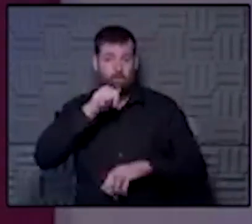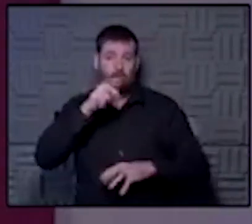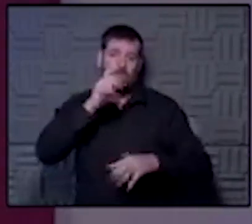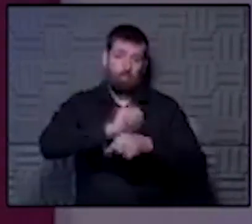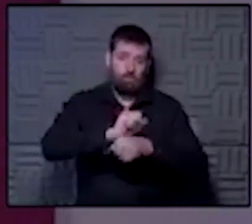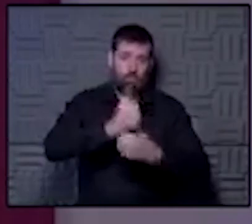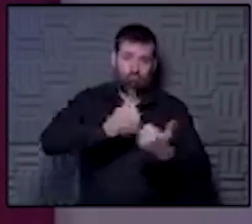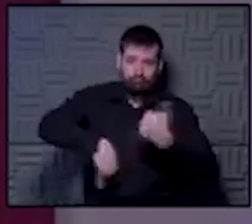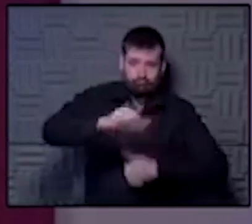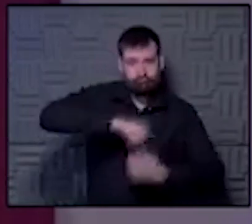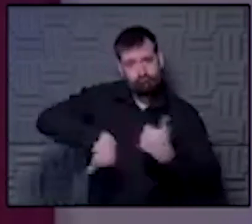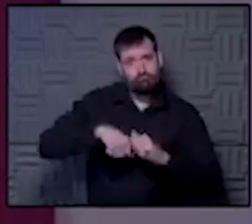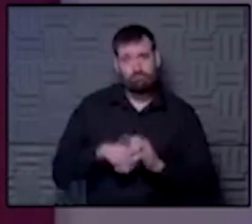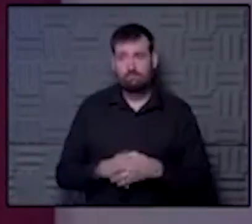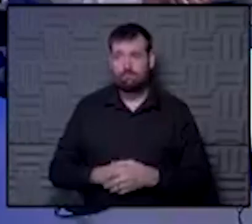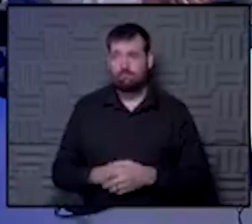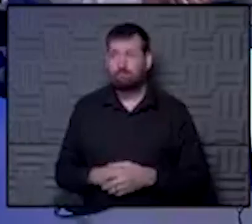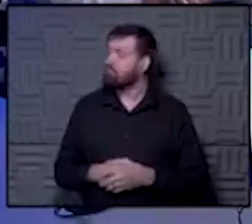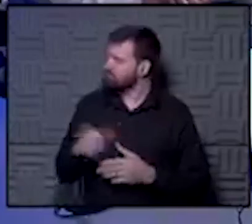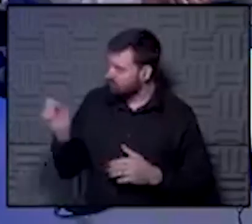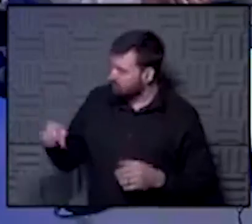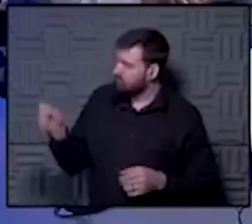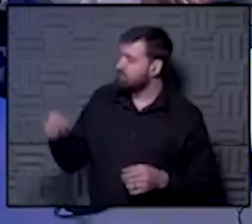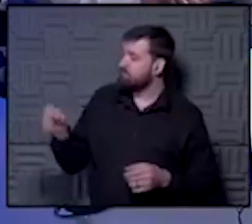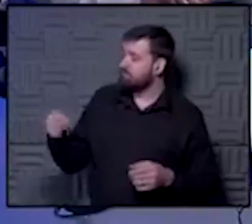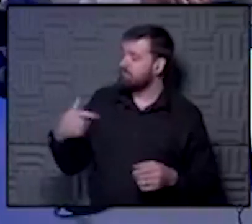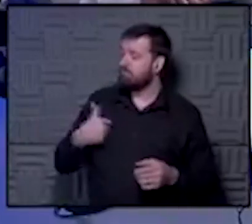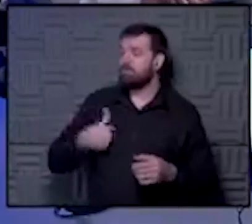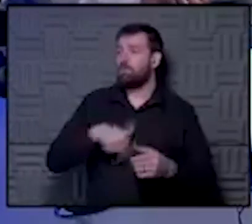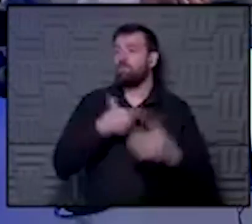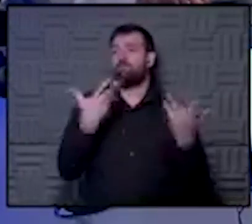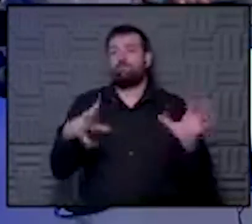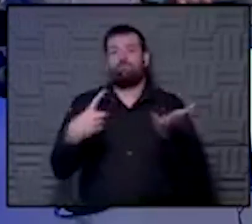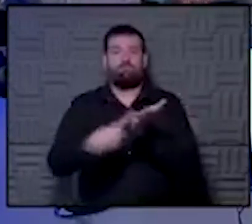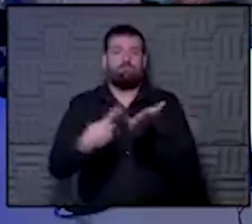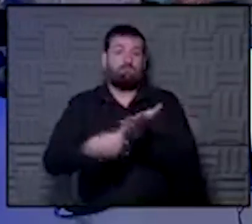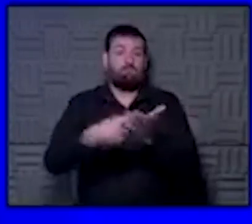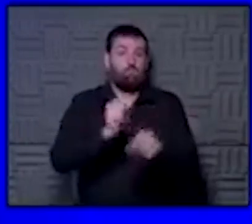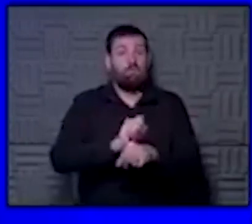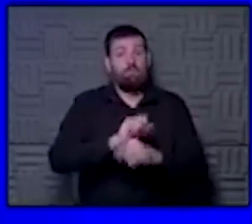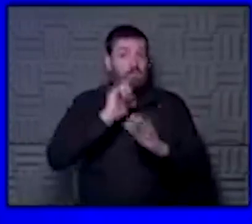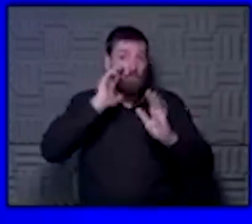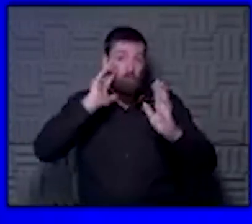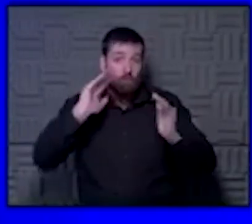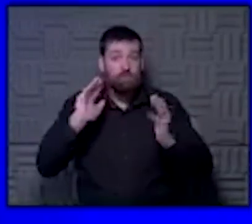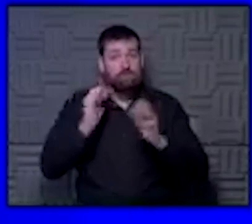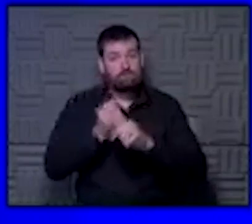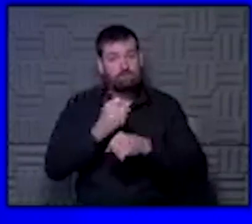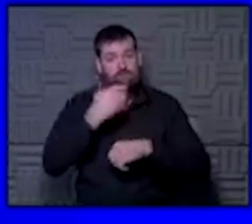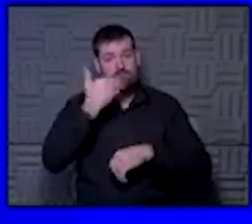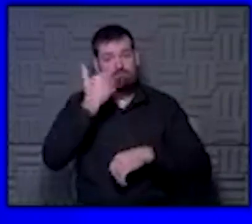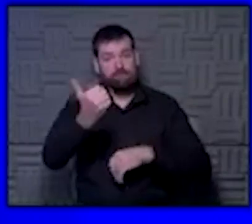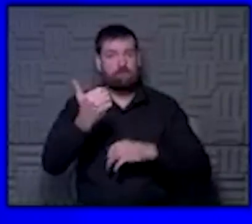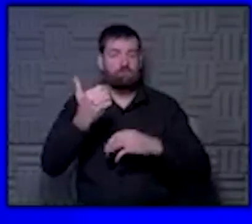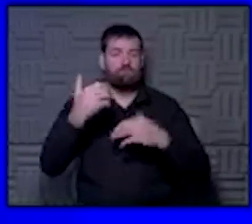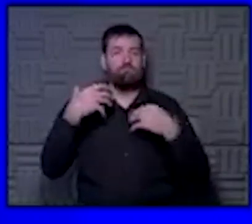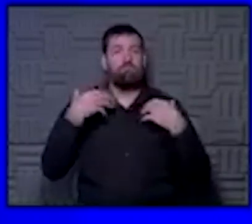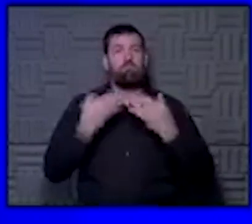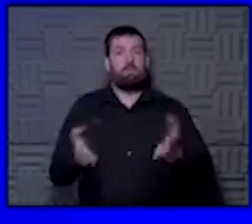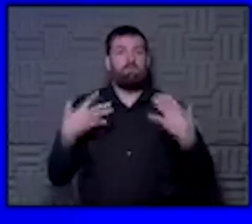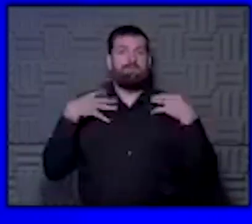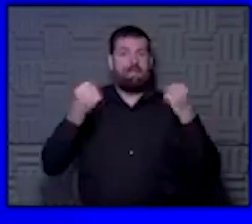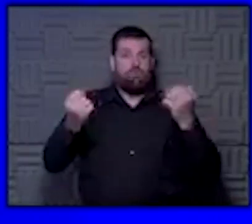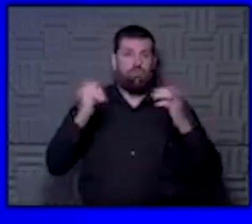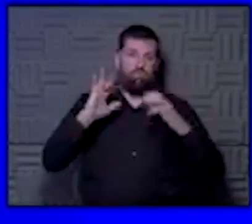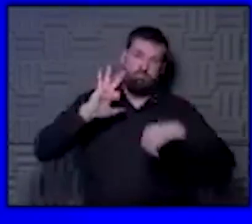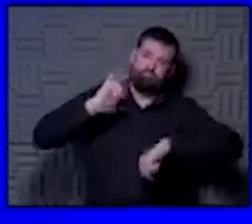and the relationships that we're building. Yeah, I mean, I think we've talked about work, and hopefully that also creates a better public health infrastructure for the United